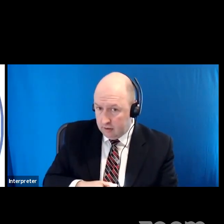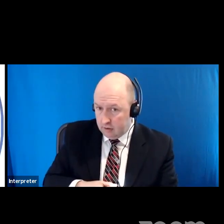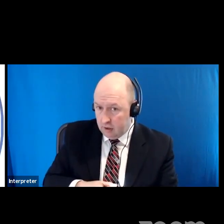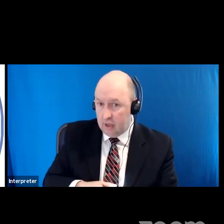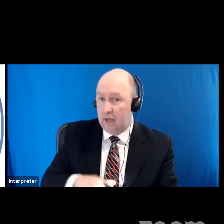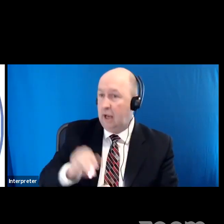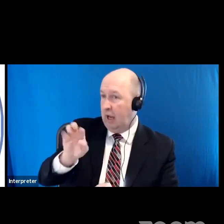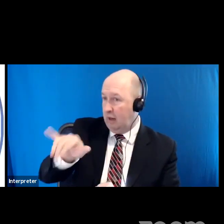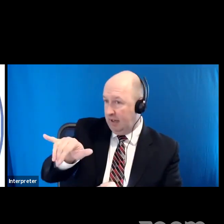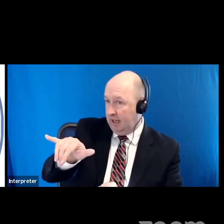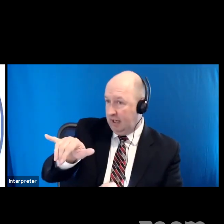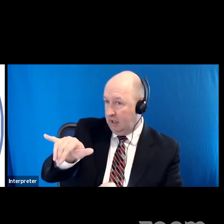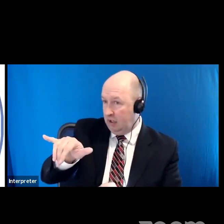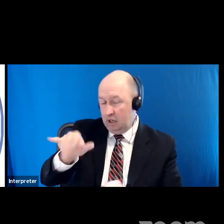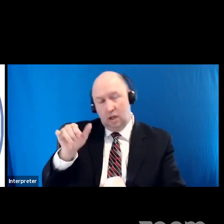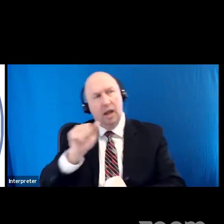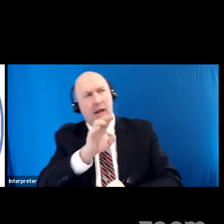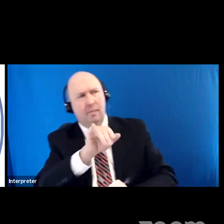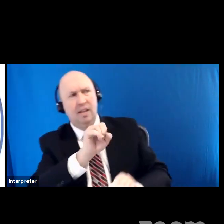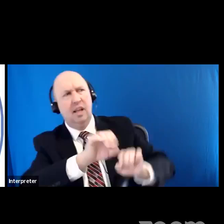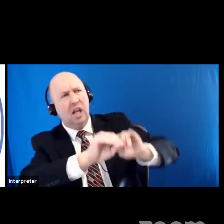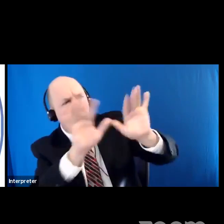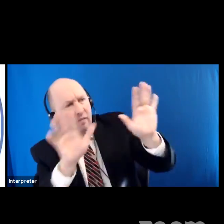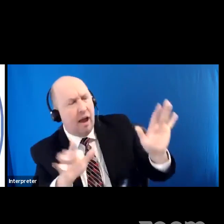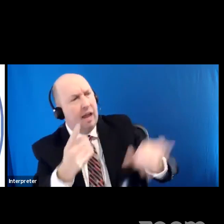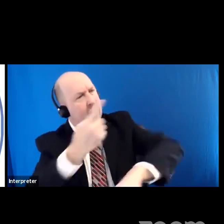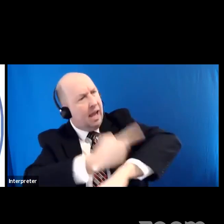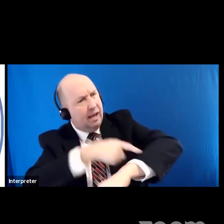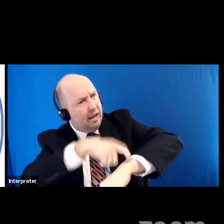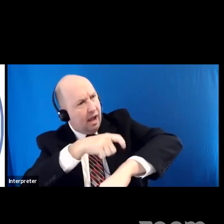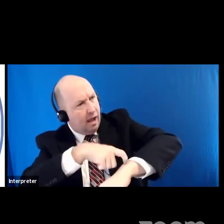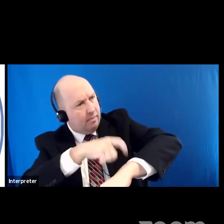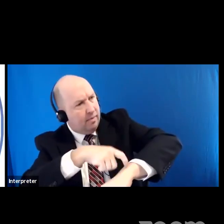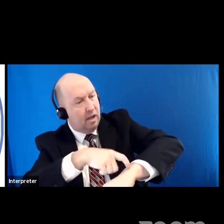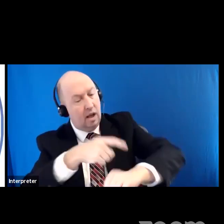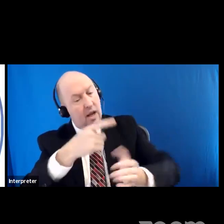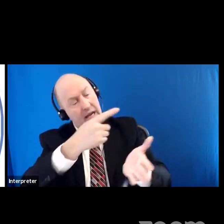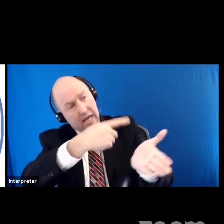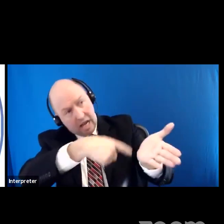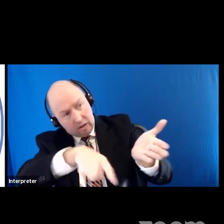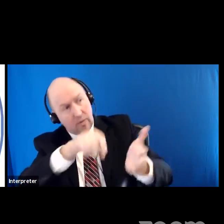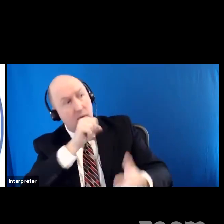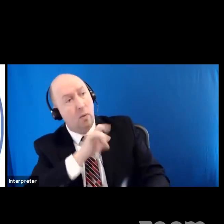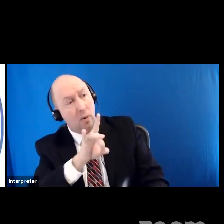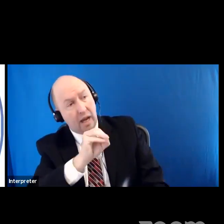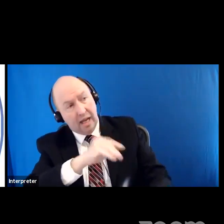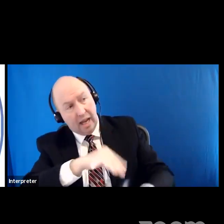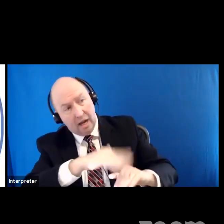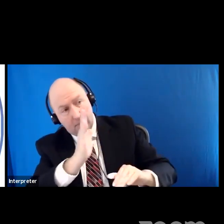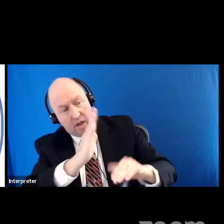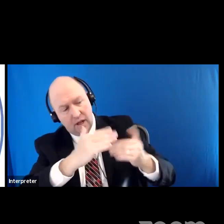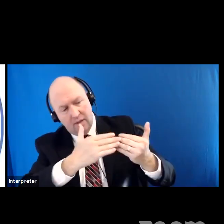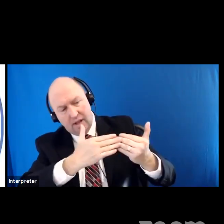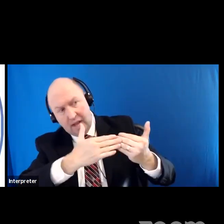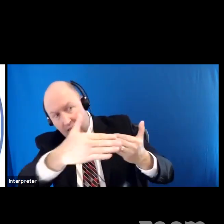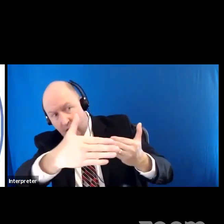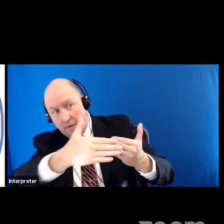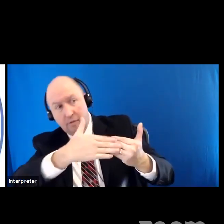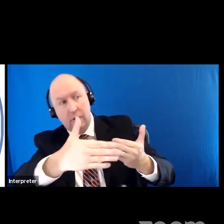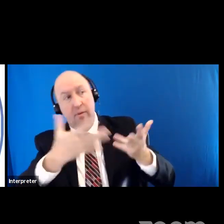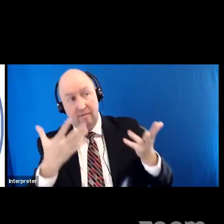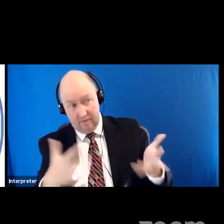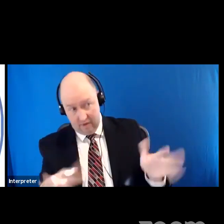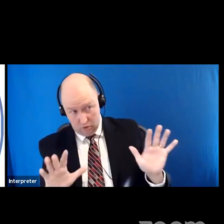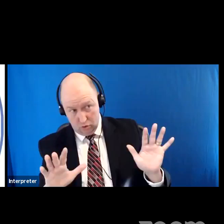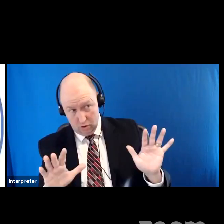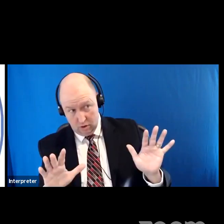Hello, just to clarify the dates and times one more time. Next week, 80 and up, and after that, whenever that's finished, you're going to move